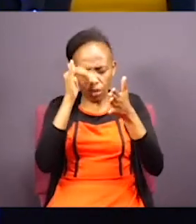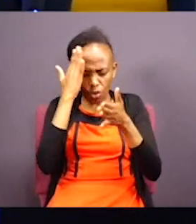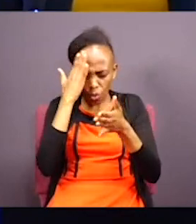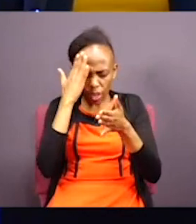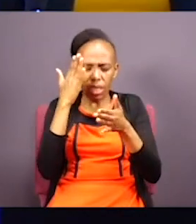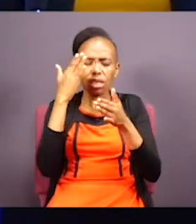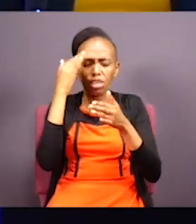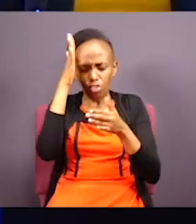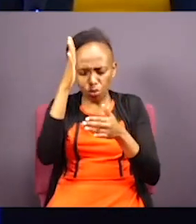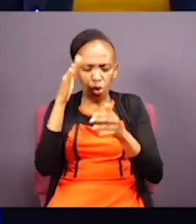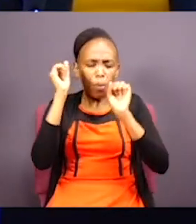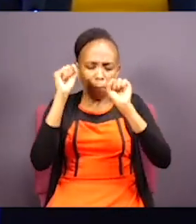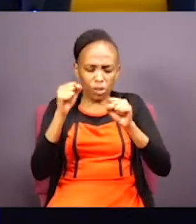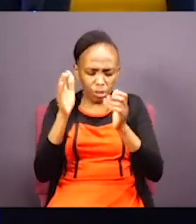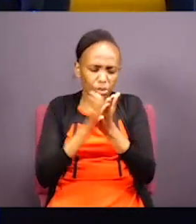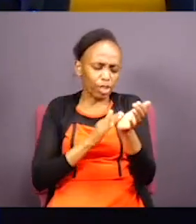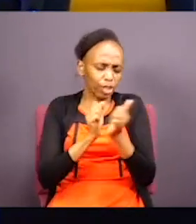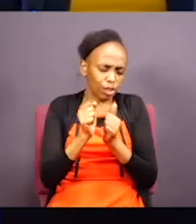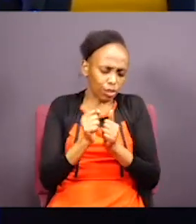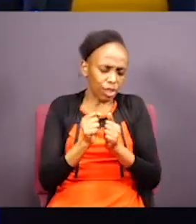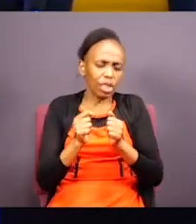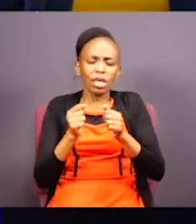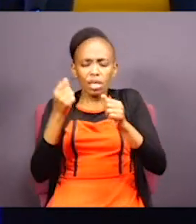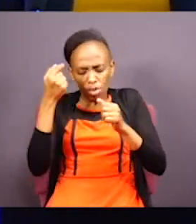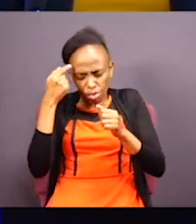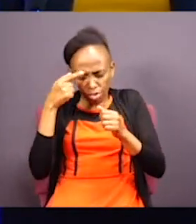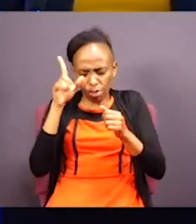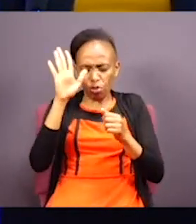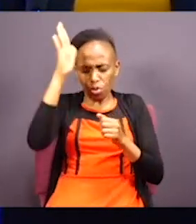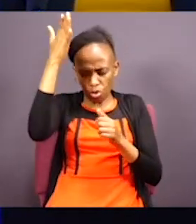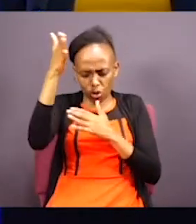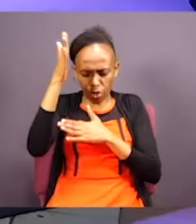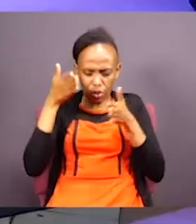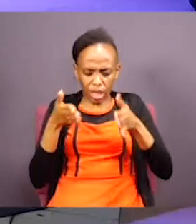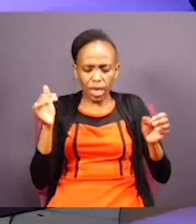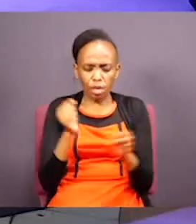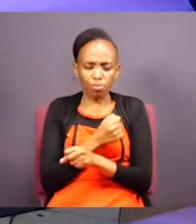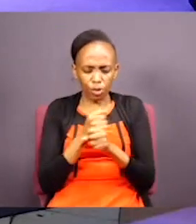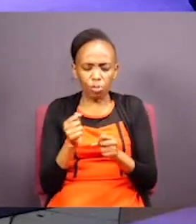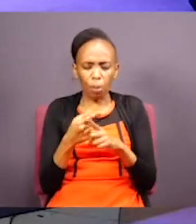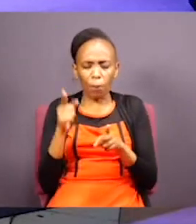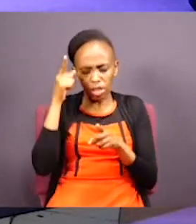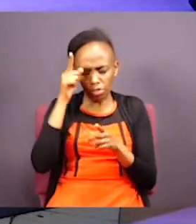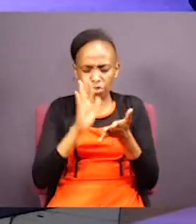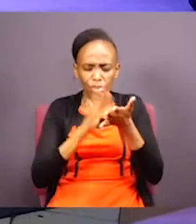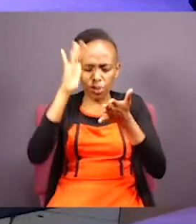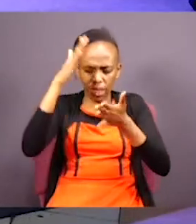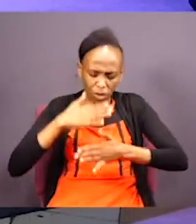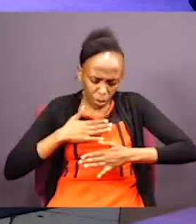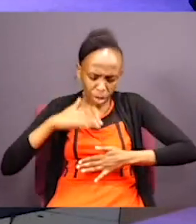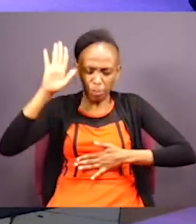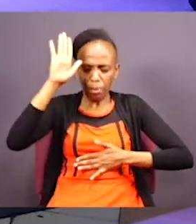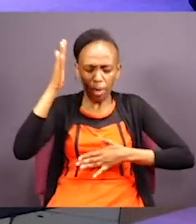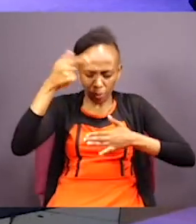you, we would have been destroyed. Had it not been for you, we would not be here this day. But for your glory and your honor, we are